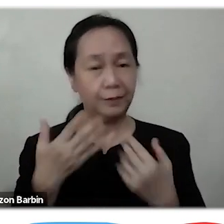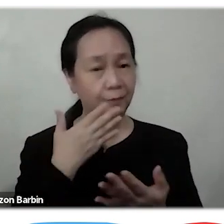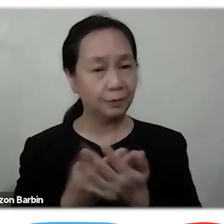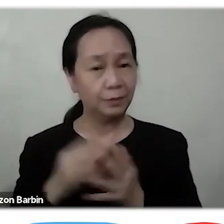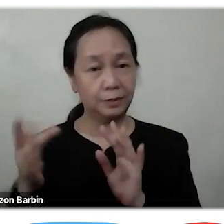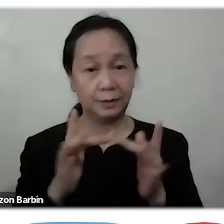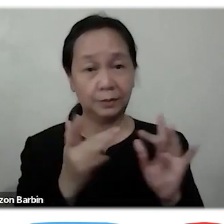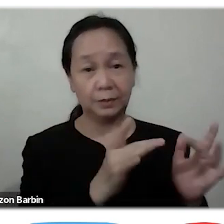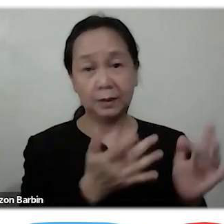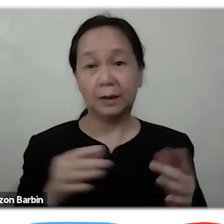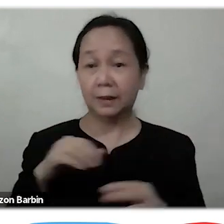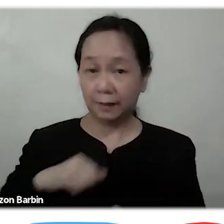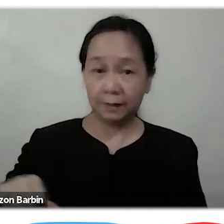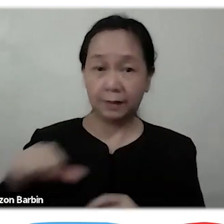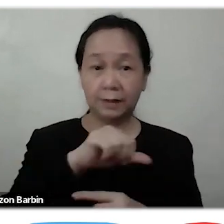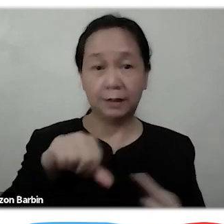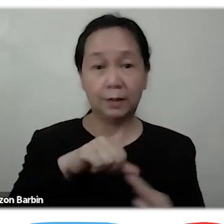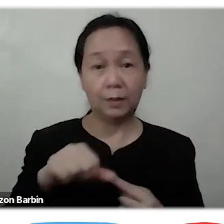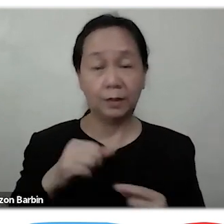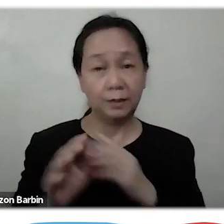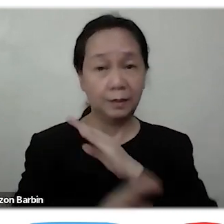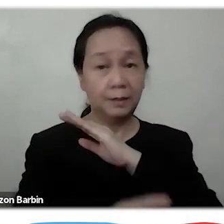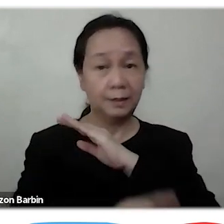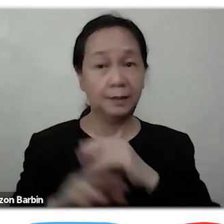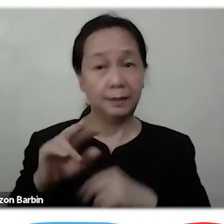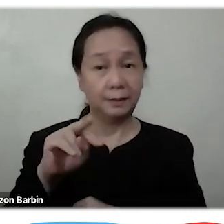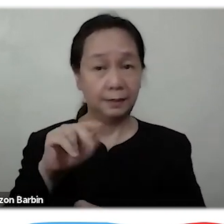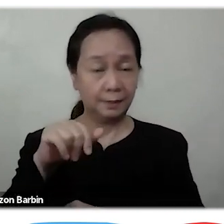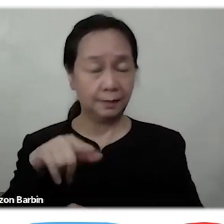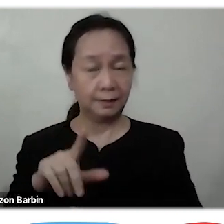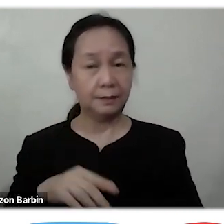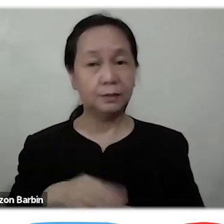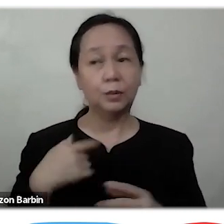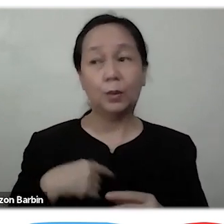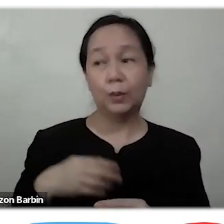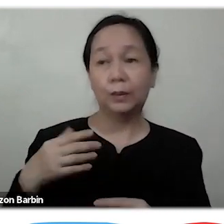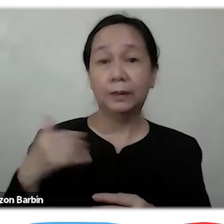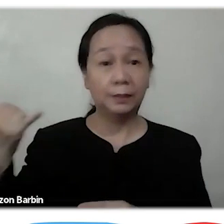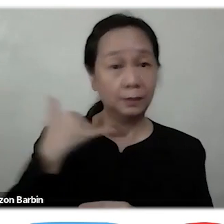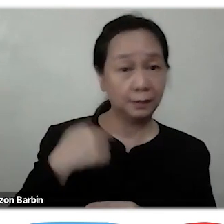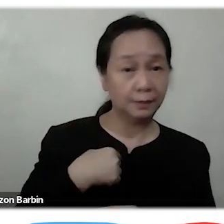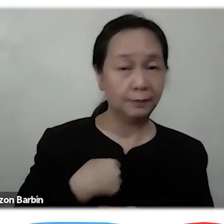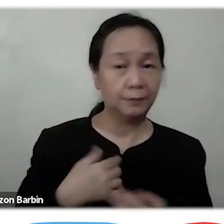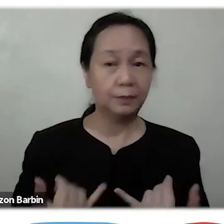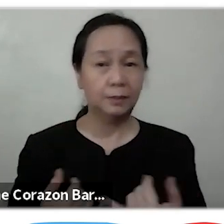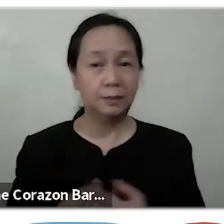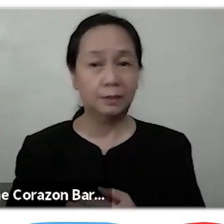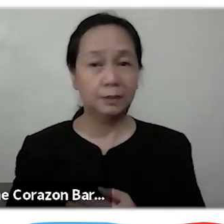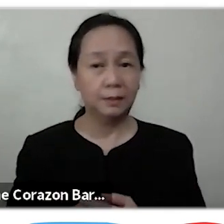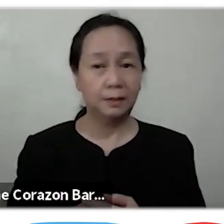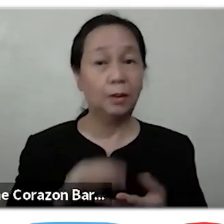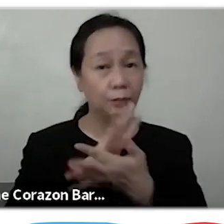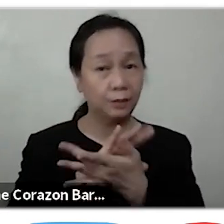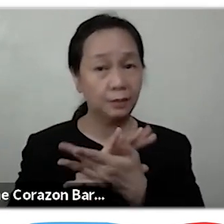around the country. So Civil Nepal, child workers in Nepal, they contact me and they said, COVID under 19